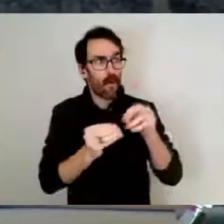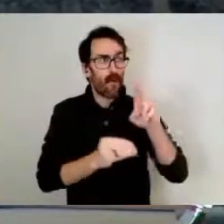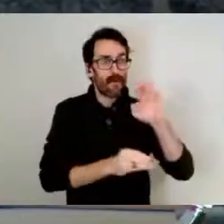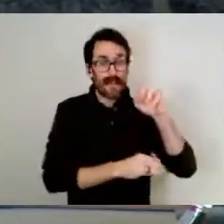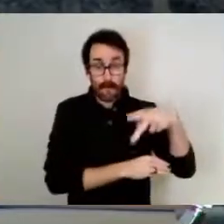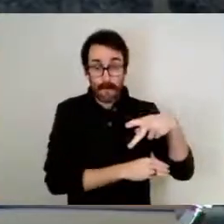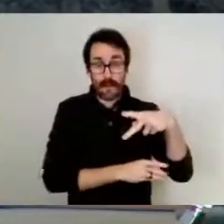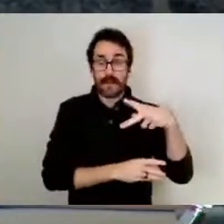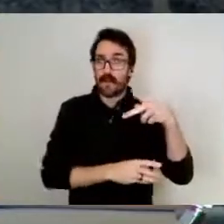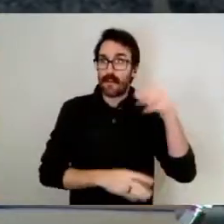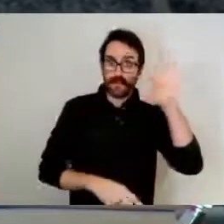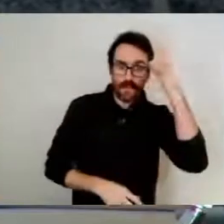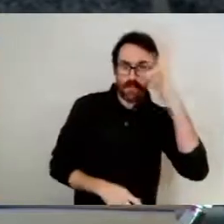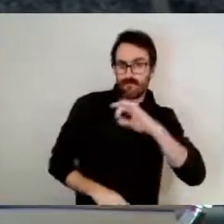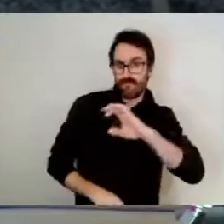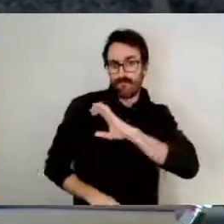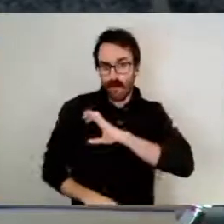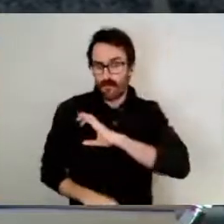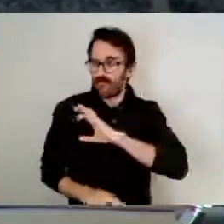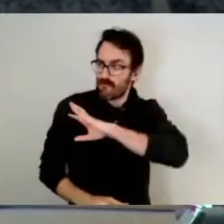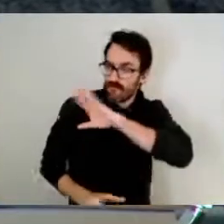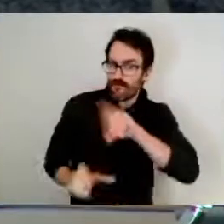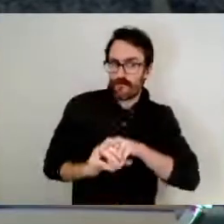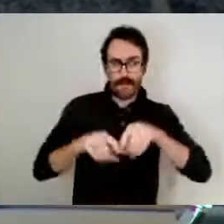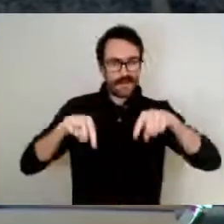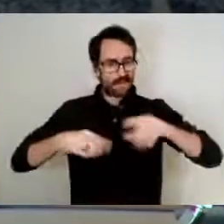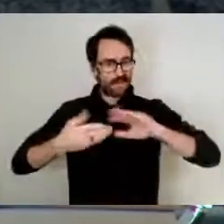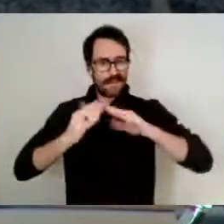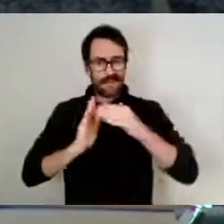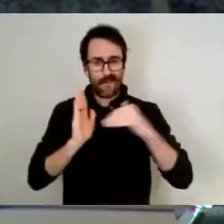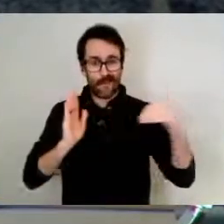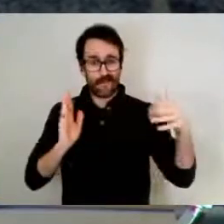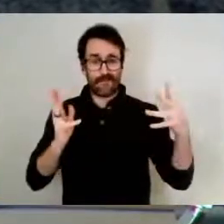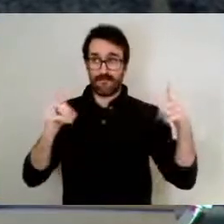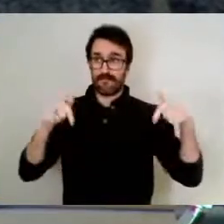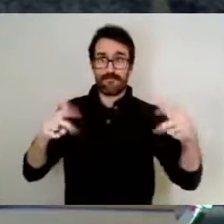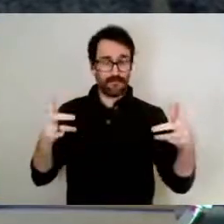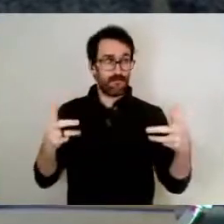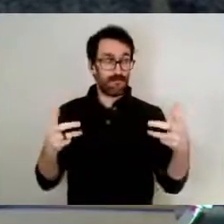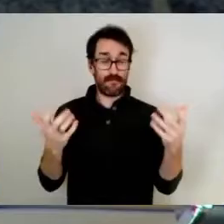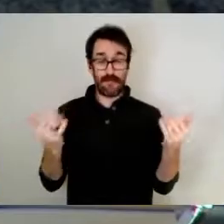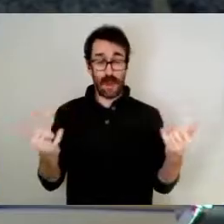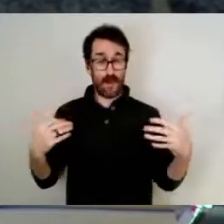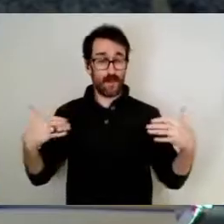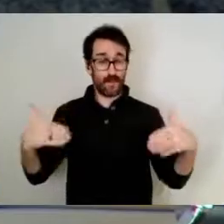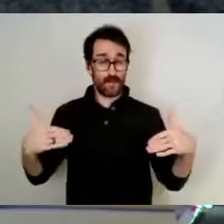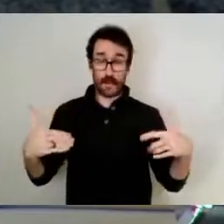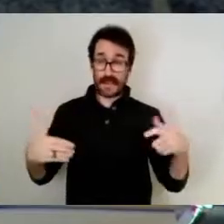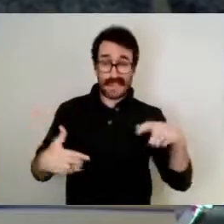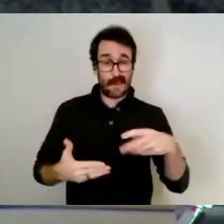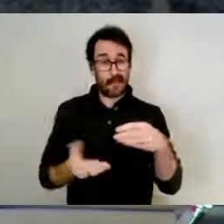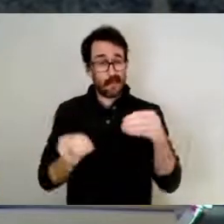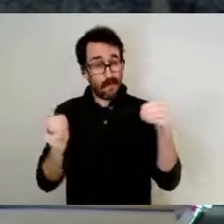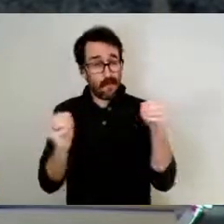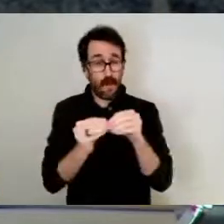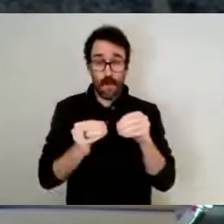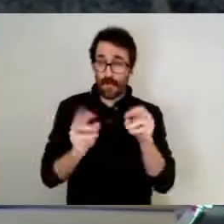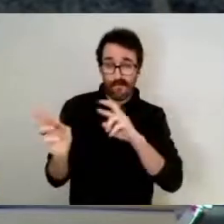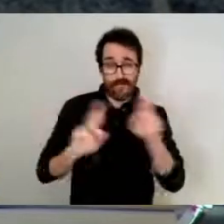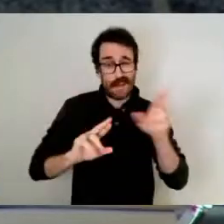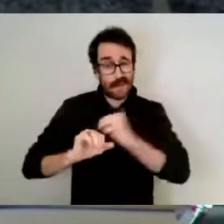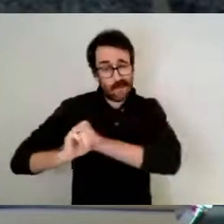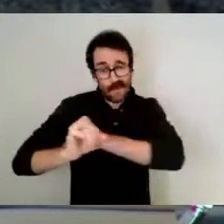Yes, excuse me, Ted, I spoke to the Prime Minister, I'm trying to recall, several days ago. I had